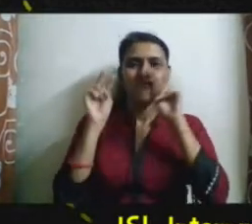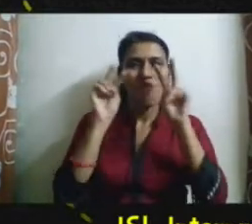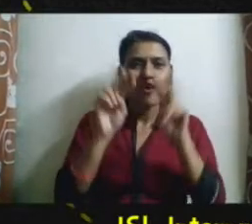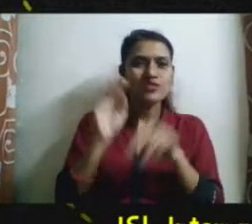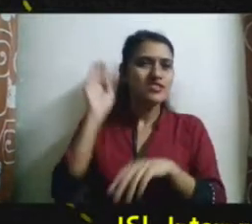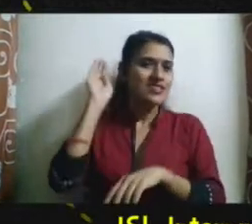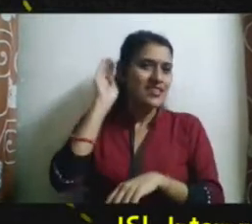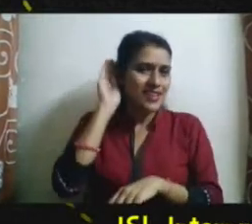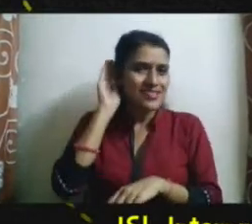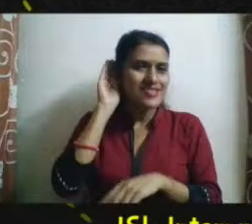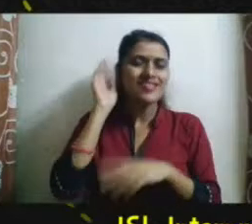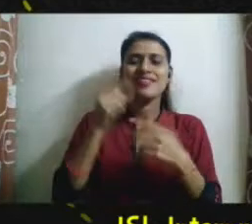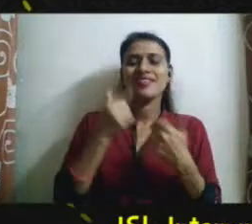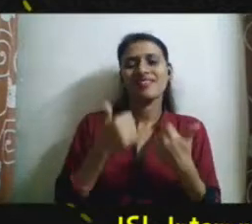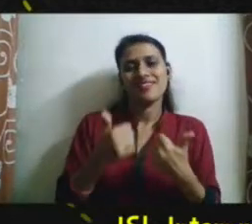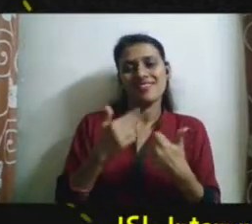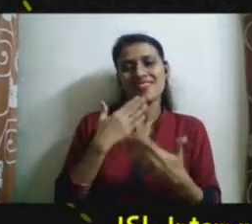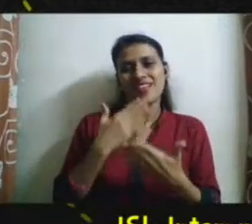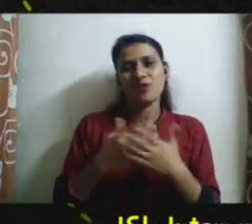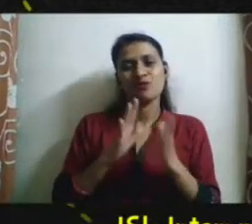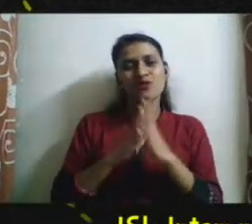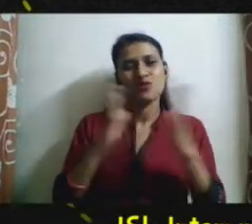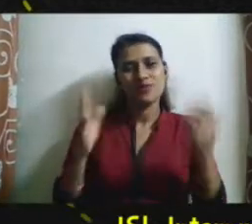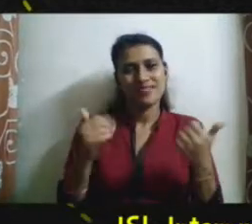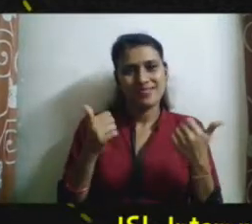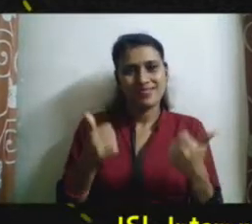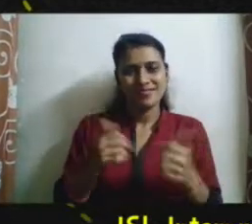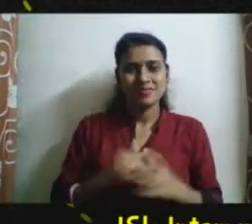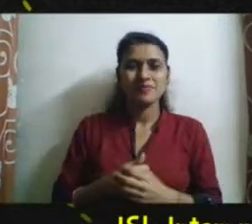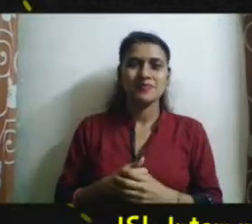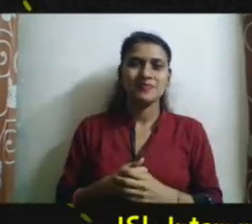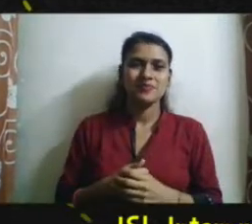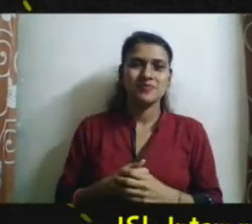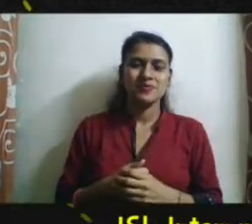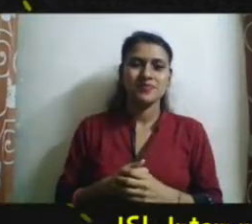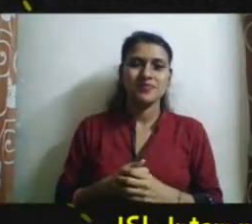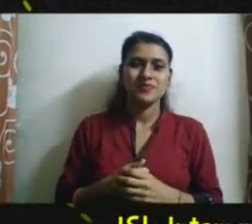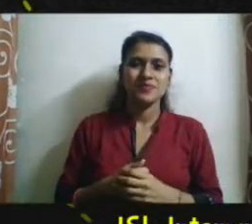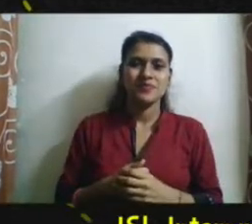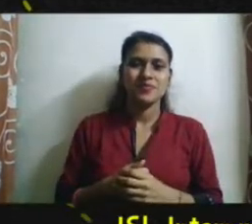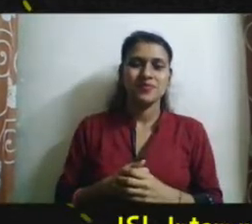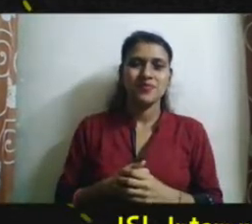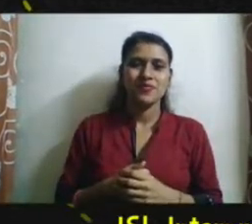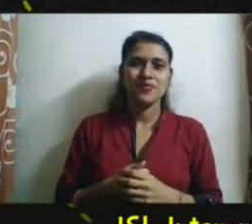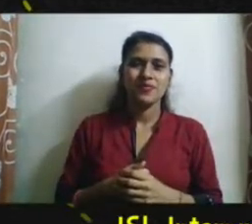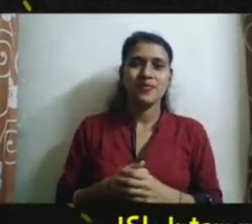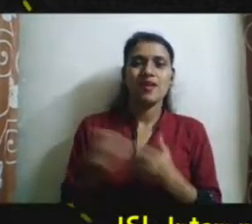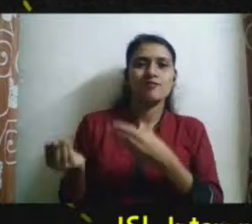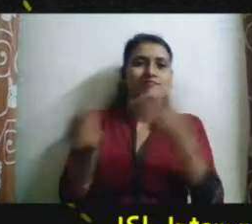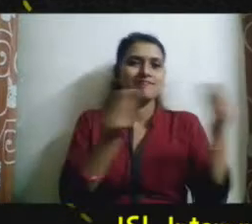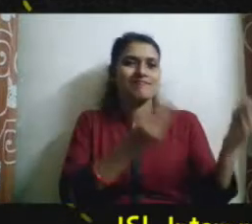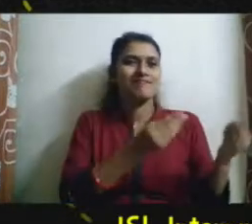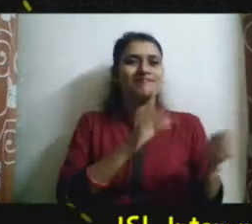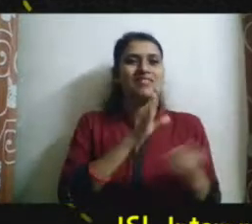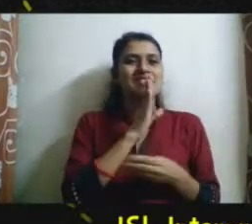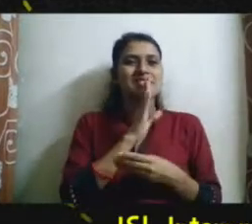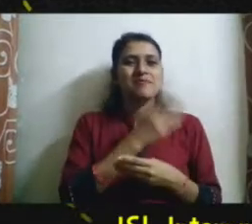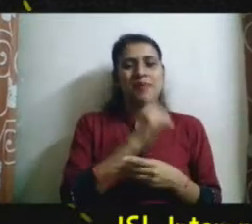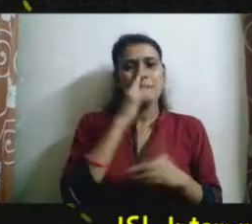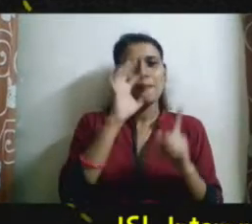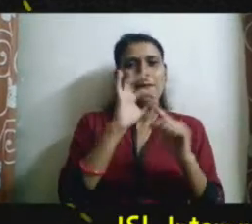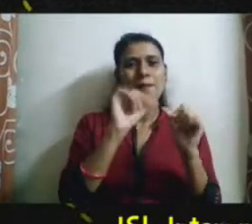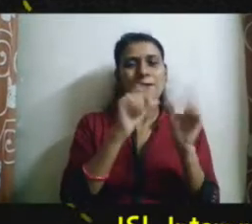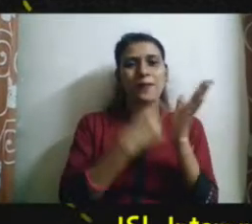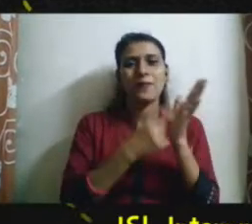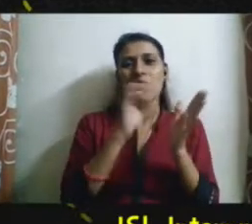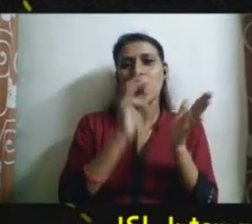listening and with us in this whole journey. So thank you to each one of you. With that, I would hand over to Paromita to lead us into the next